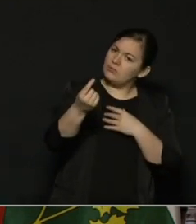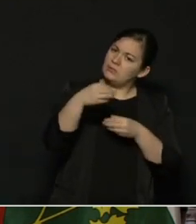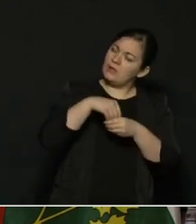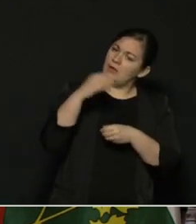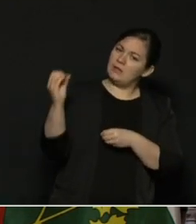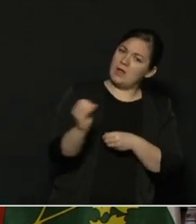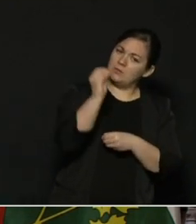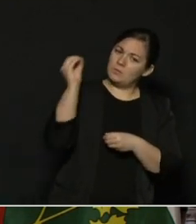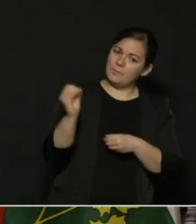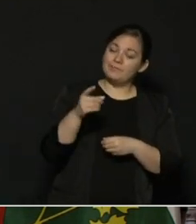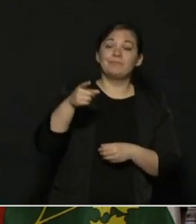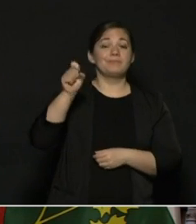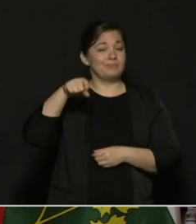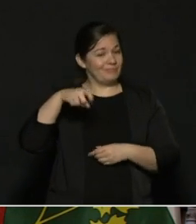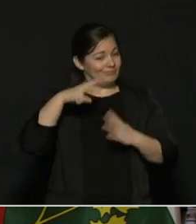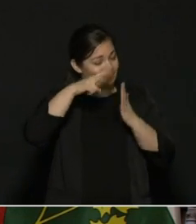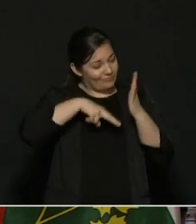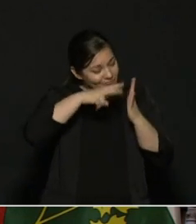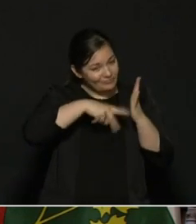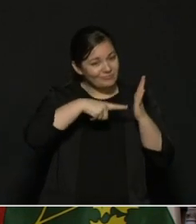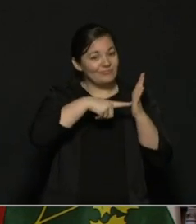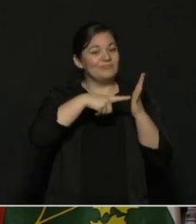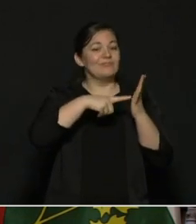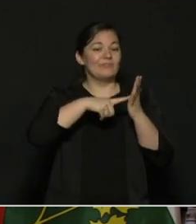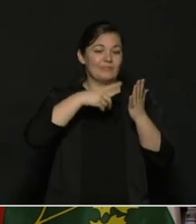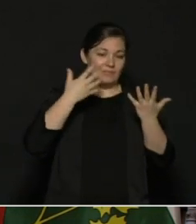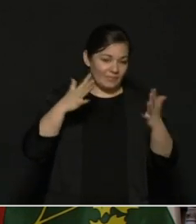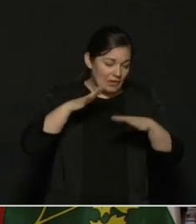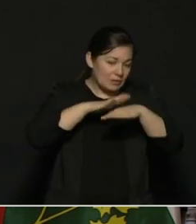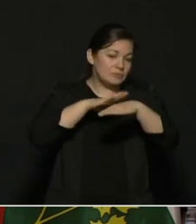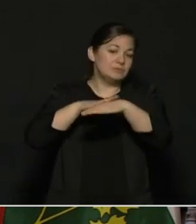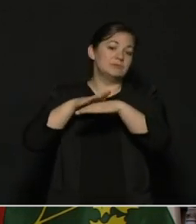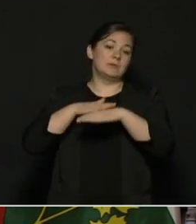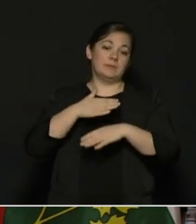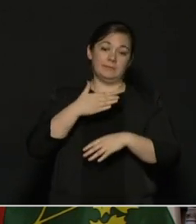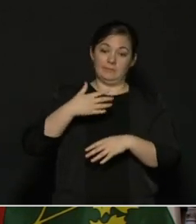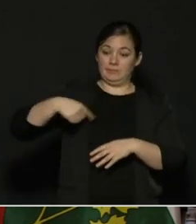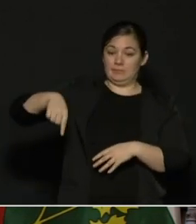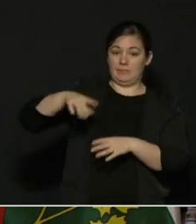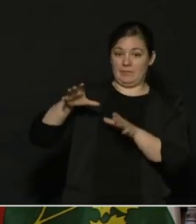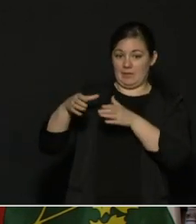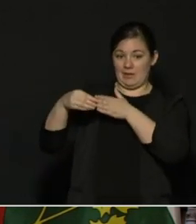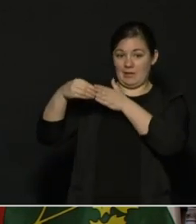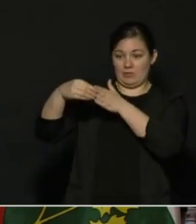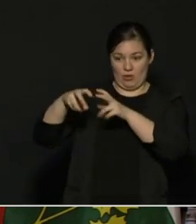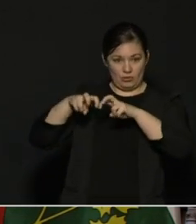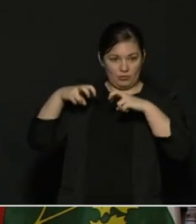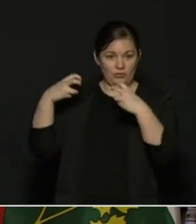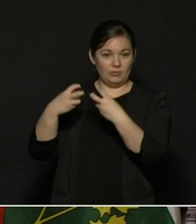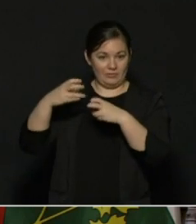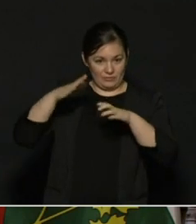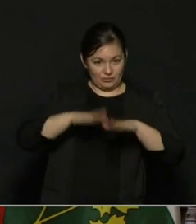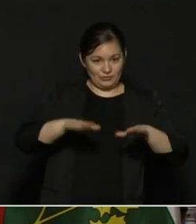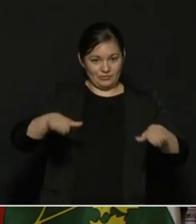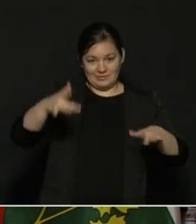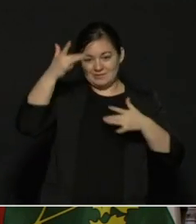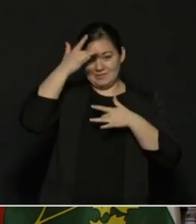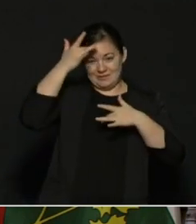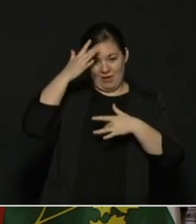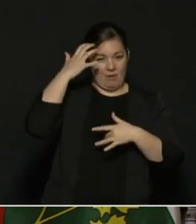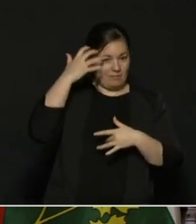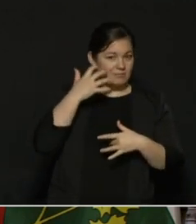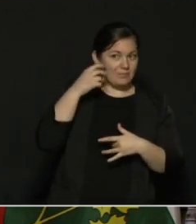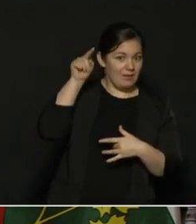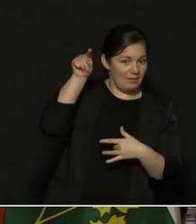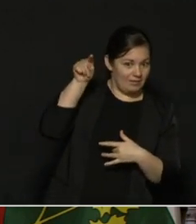and seen them. We have consulted, of course. We have our leading centre here with hospitals for sick children to ask them if they've seen any cases in that.